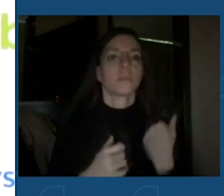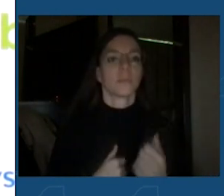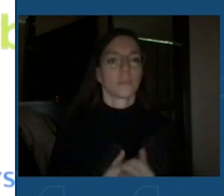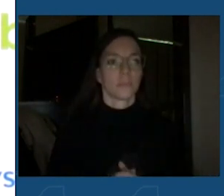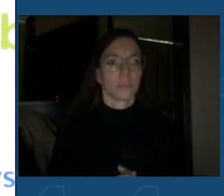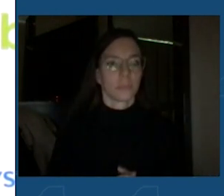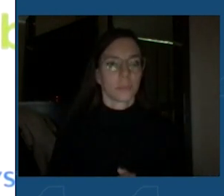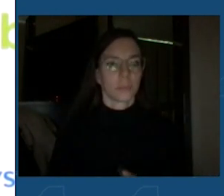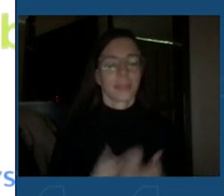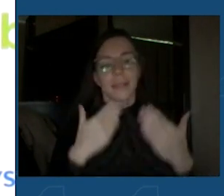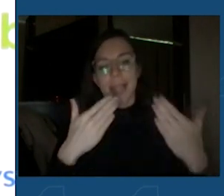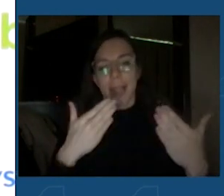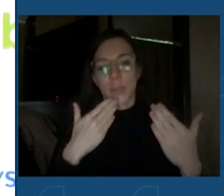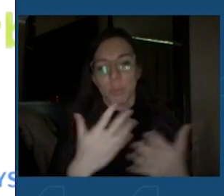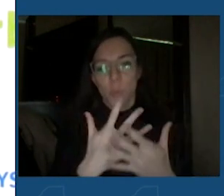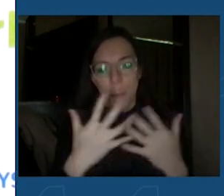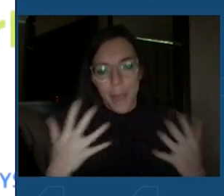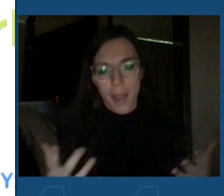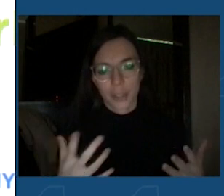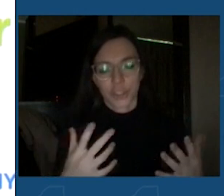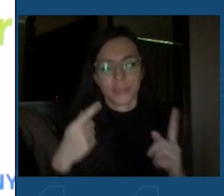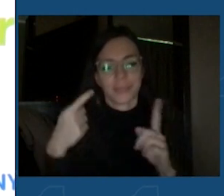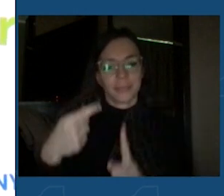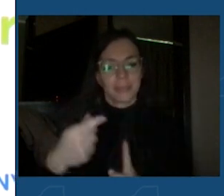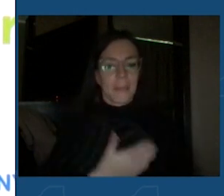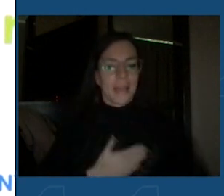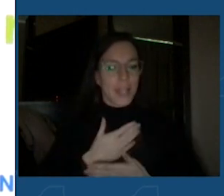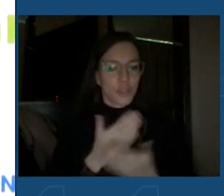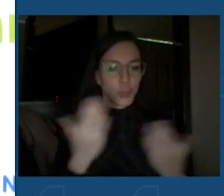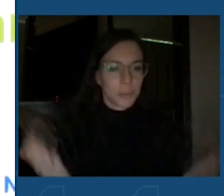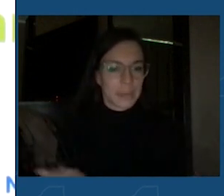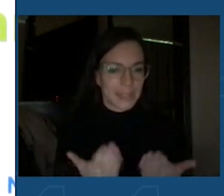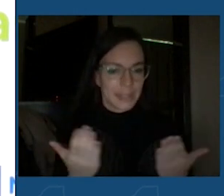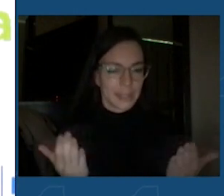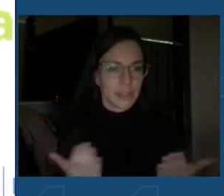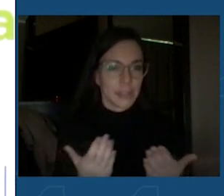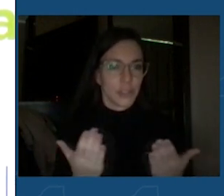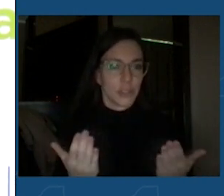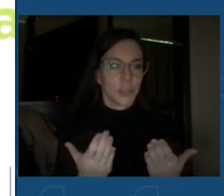Thank you so much, and it's just a pleasure to be here with